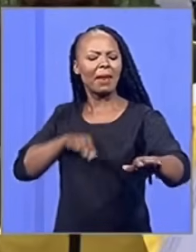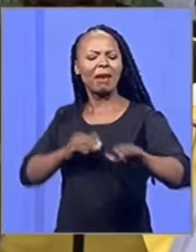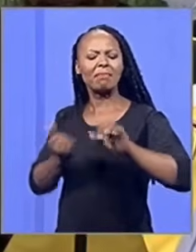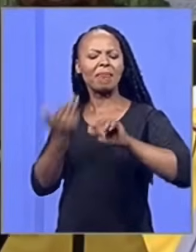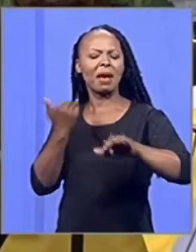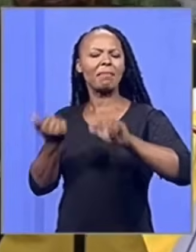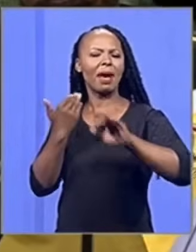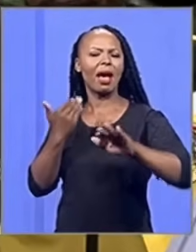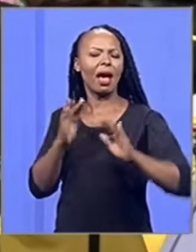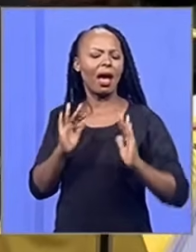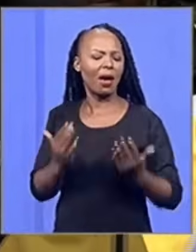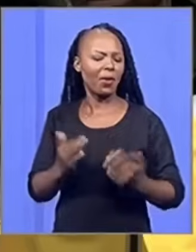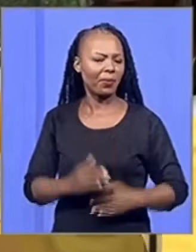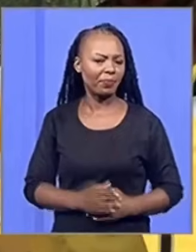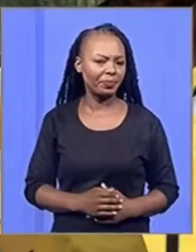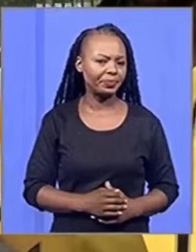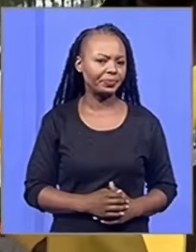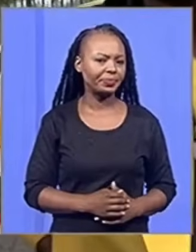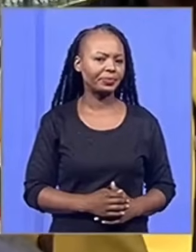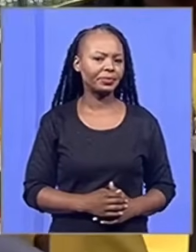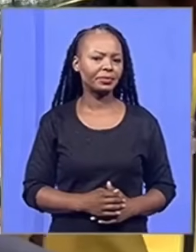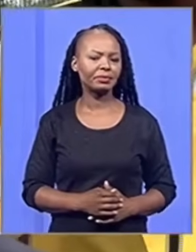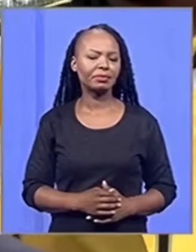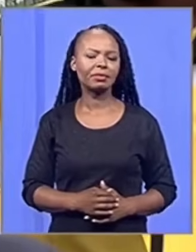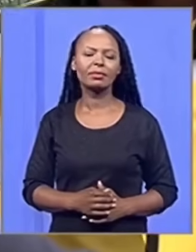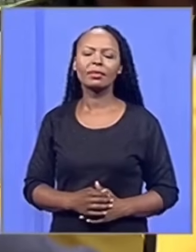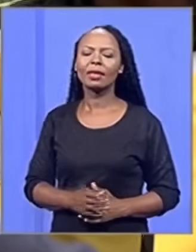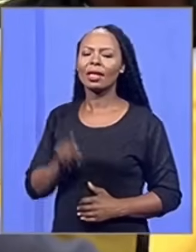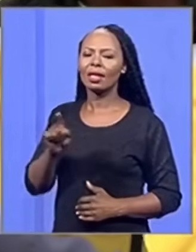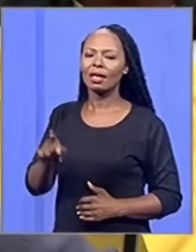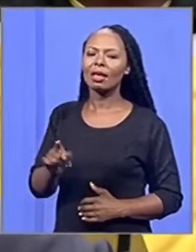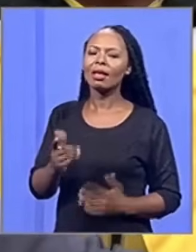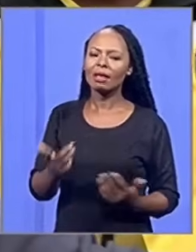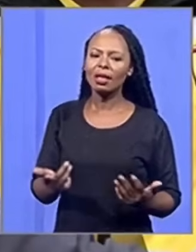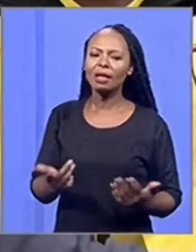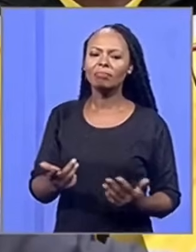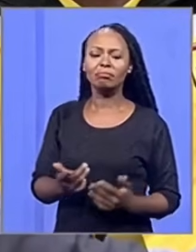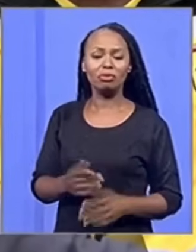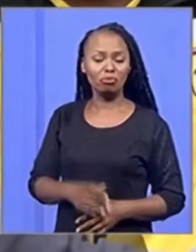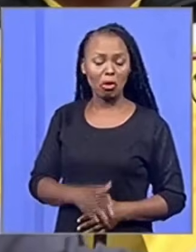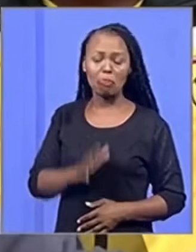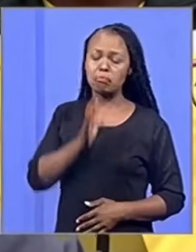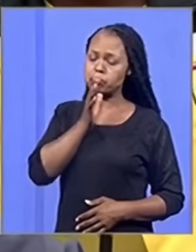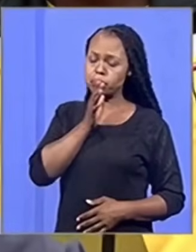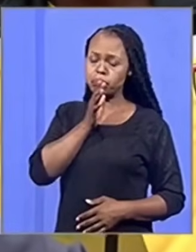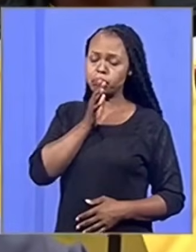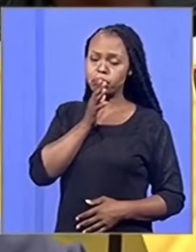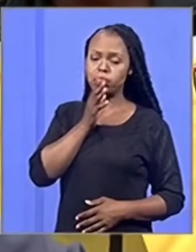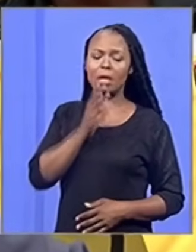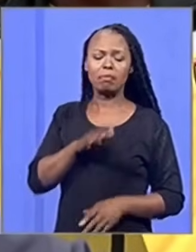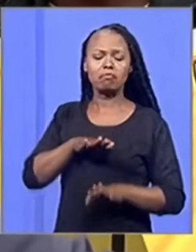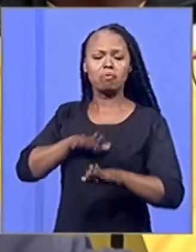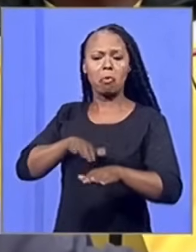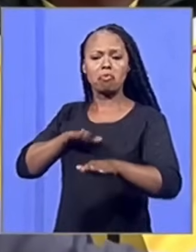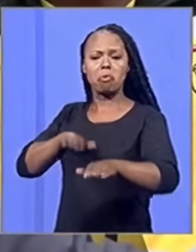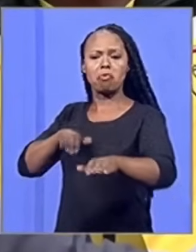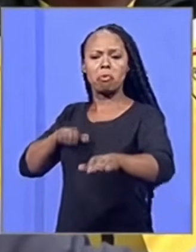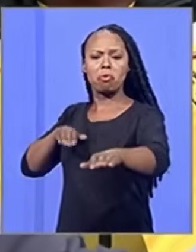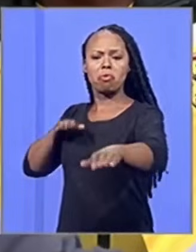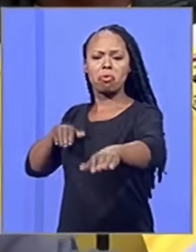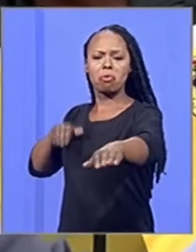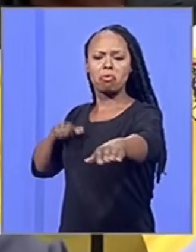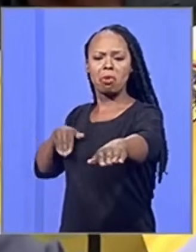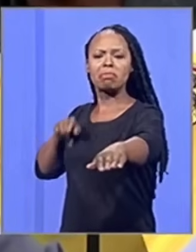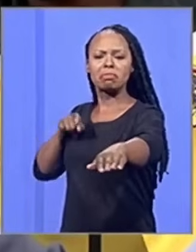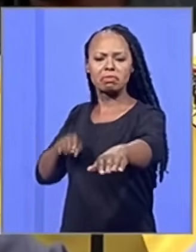mo molelwaneng e ne eme ka seemo se sefe. Ne go na le traffic e ntsi le batho ba bangata ka mo